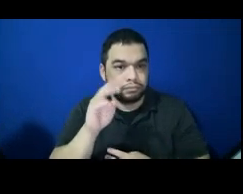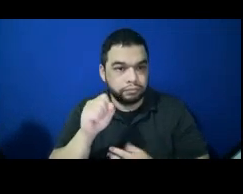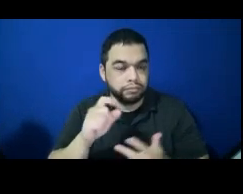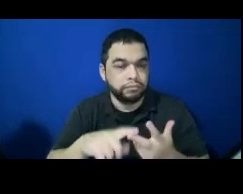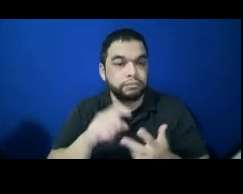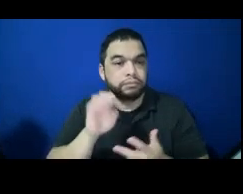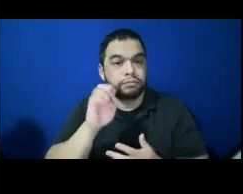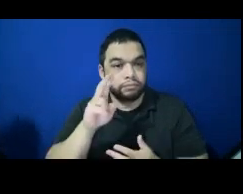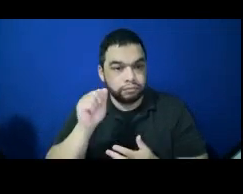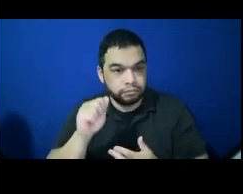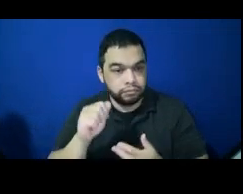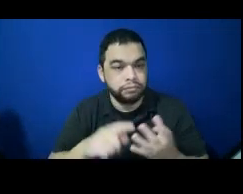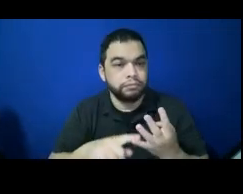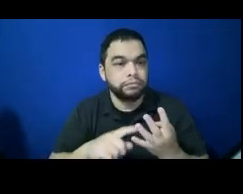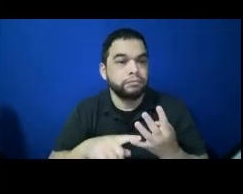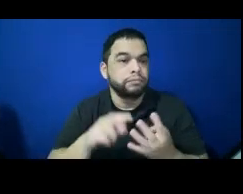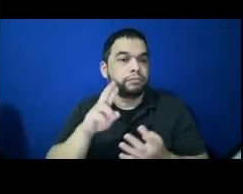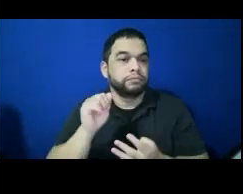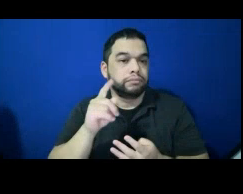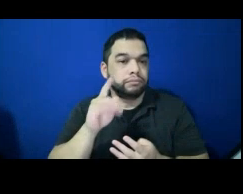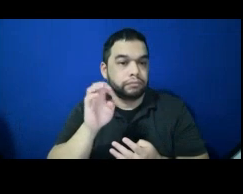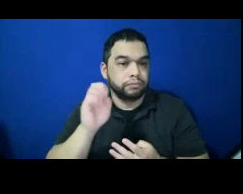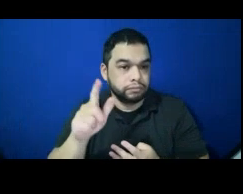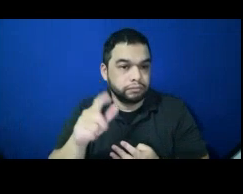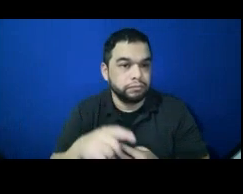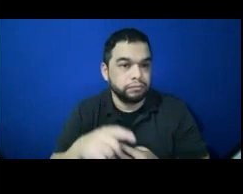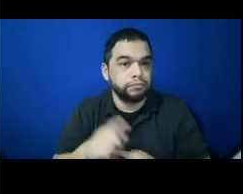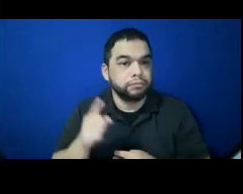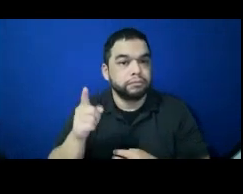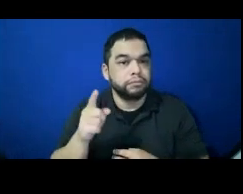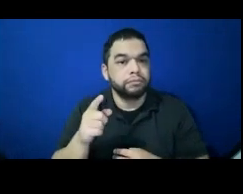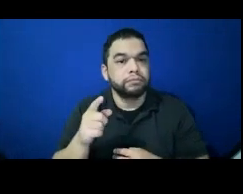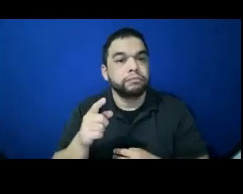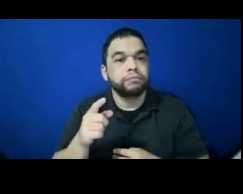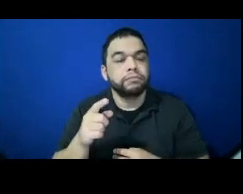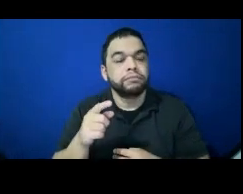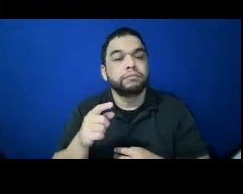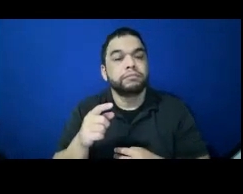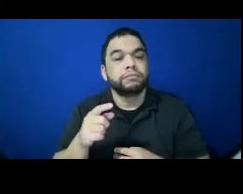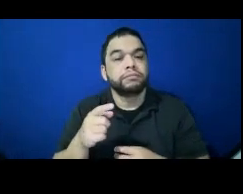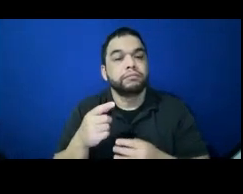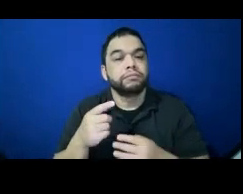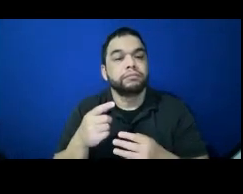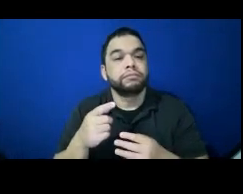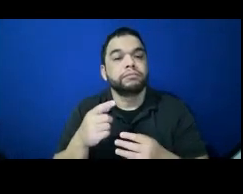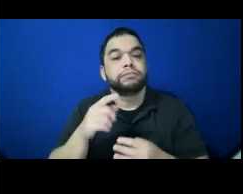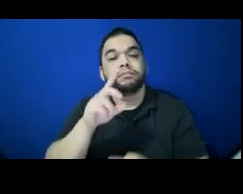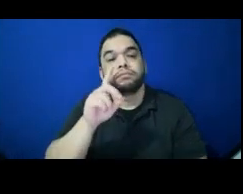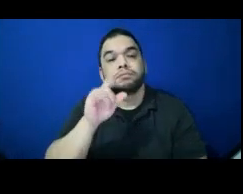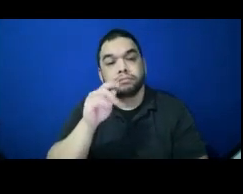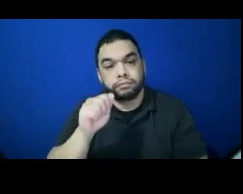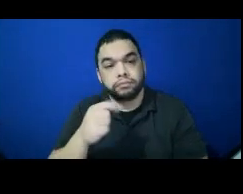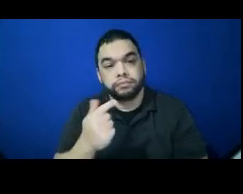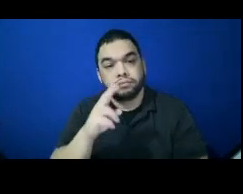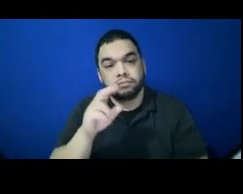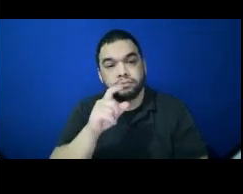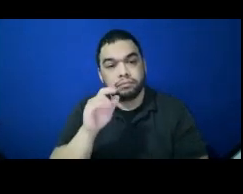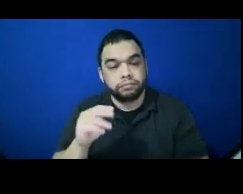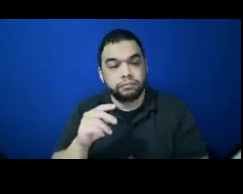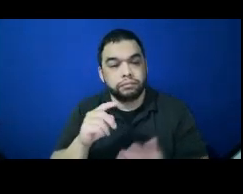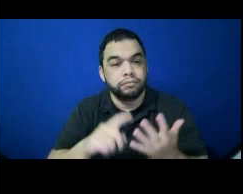Rafael Vega, former co-lead from NRCS for the Climate Hub, Dr. Diana Guzman, Ivis Figueroa,